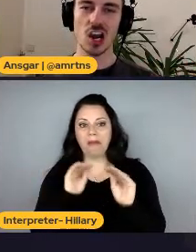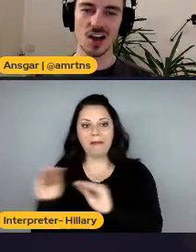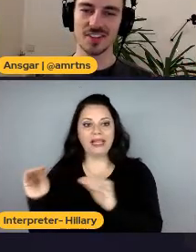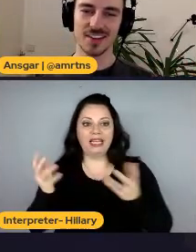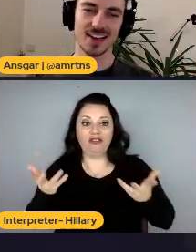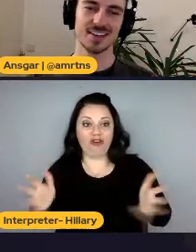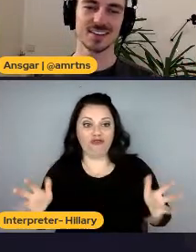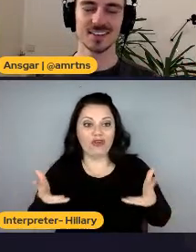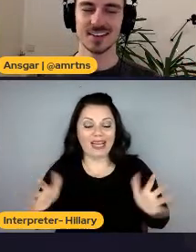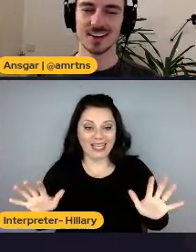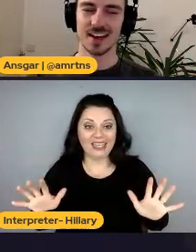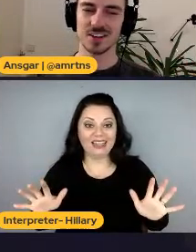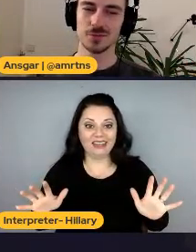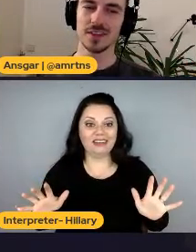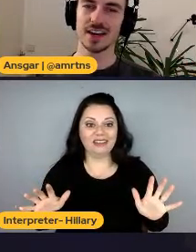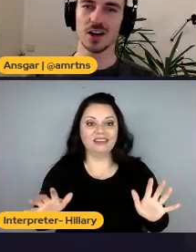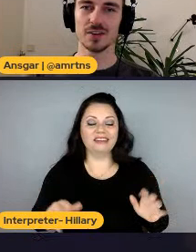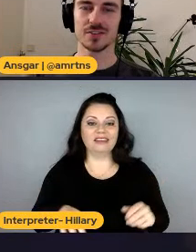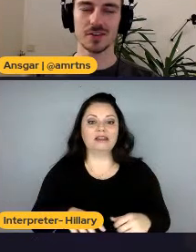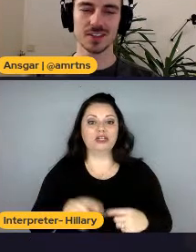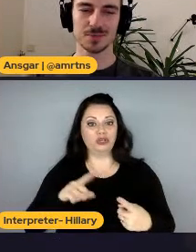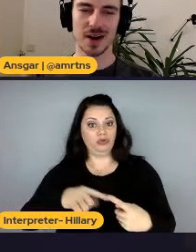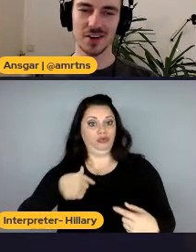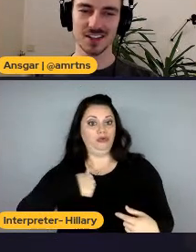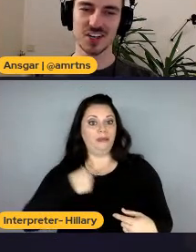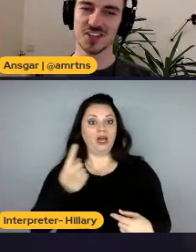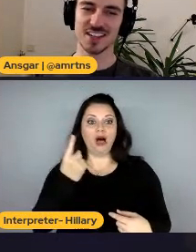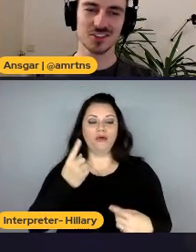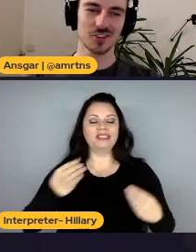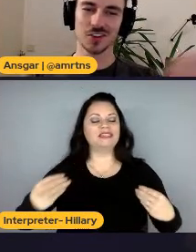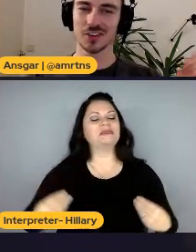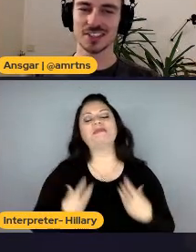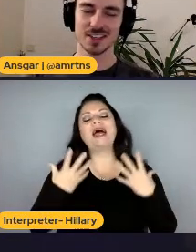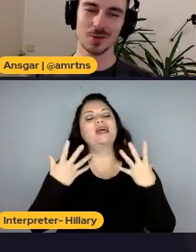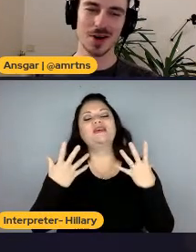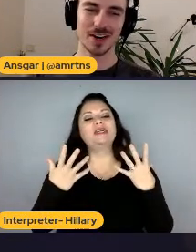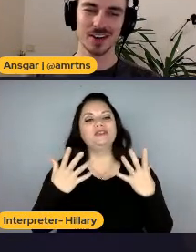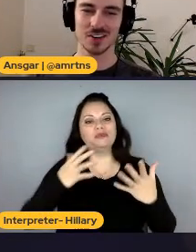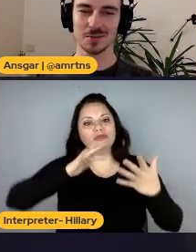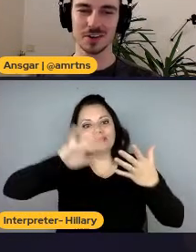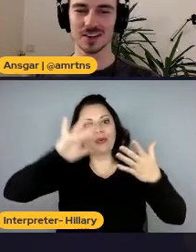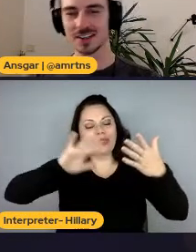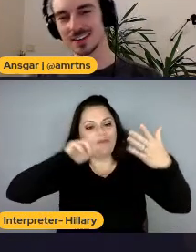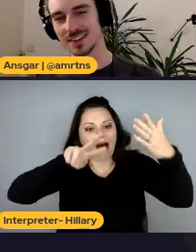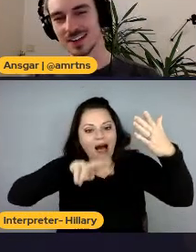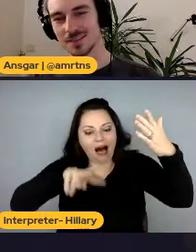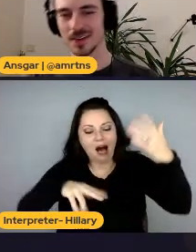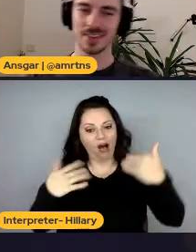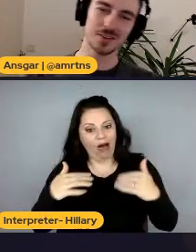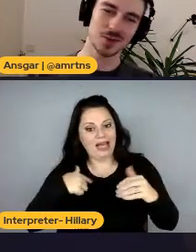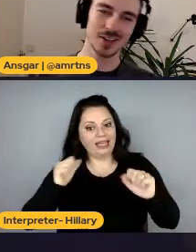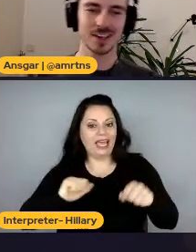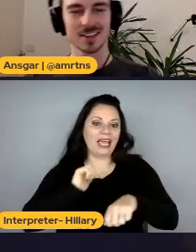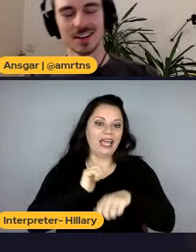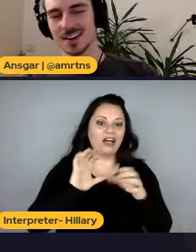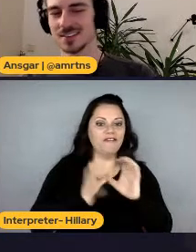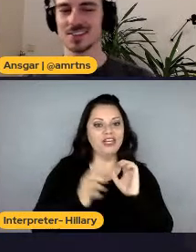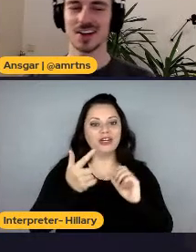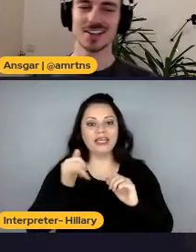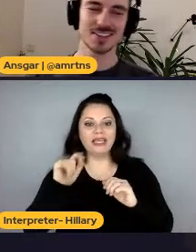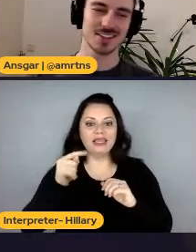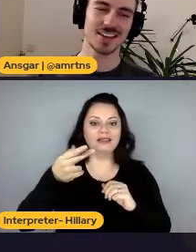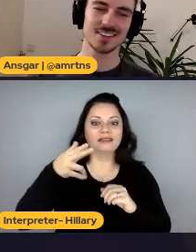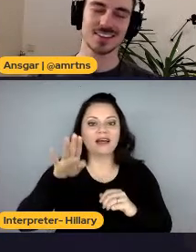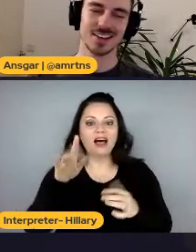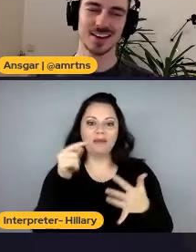are lots, and to me, they're always very inspiring to just scroll through and see, oh, wow, I could configure GitHub and that one and